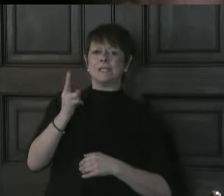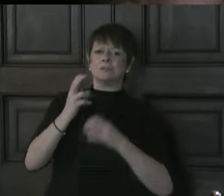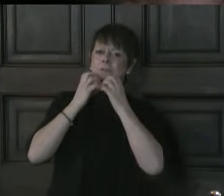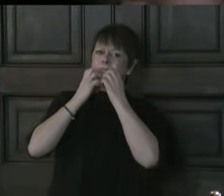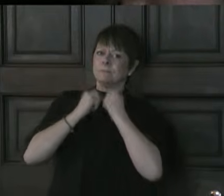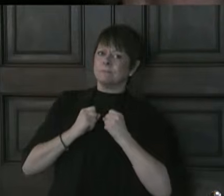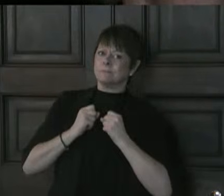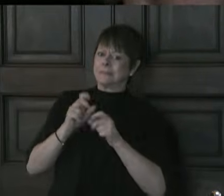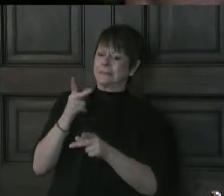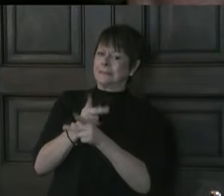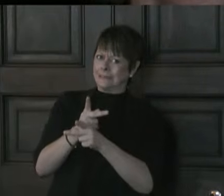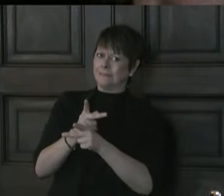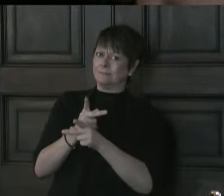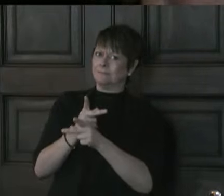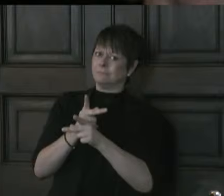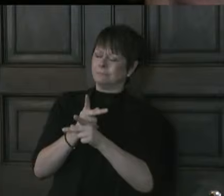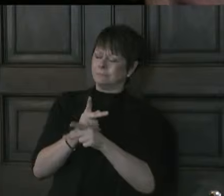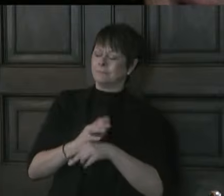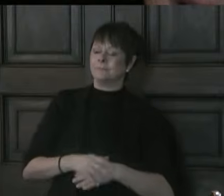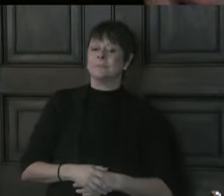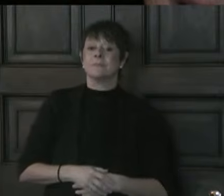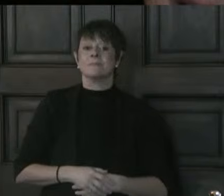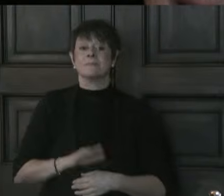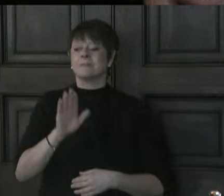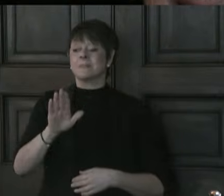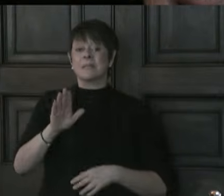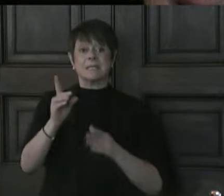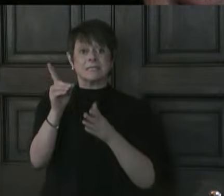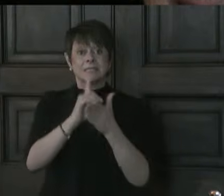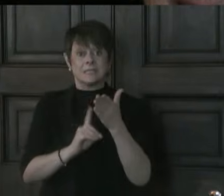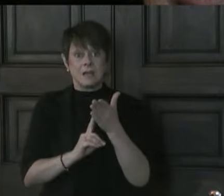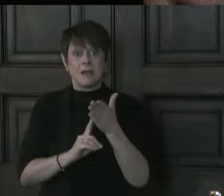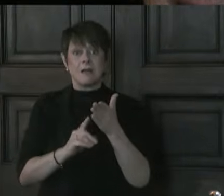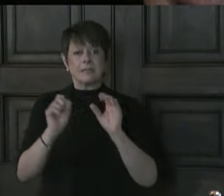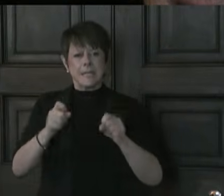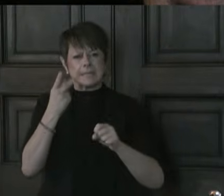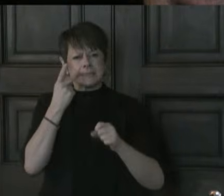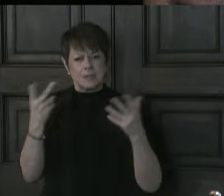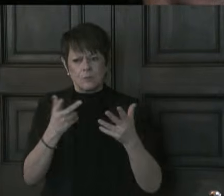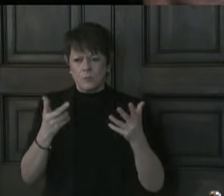vibrant and relevant. Mr. Pratt's designs are rooted in